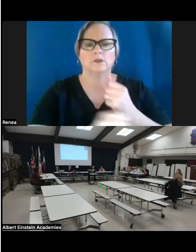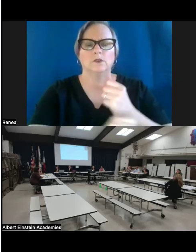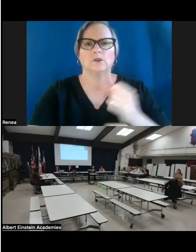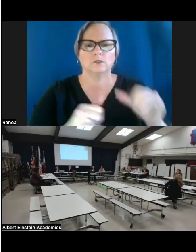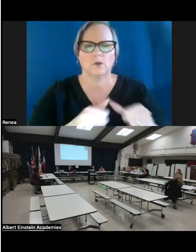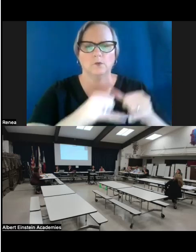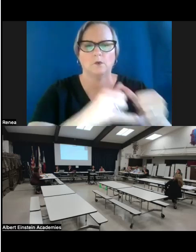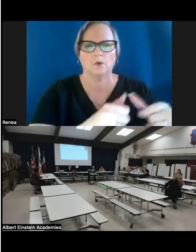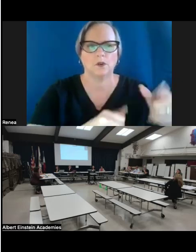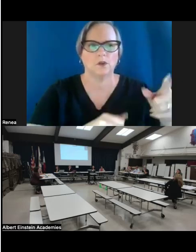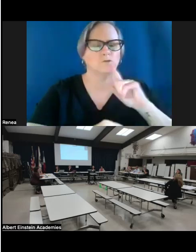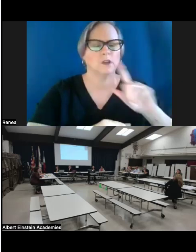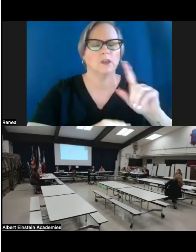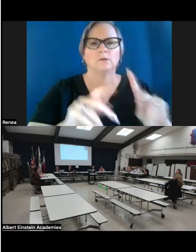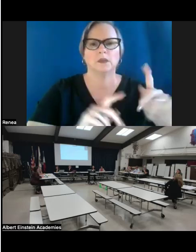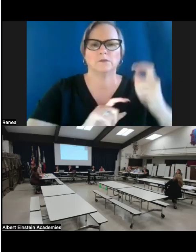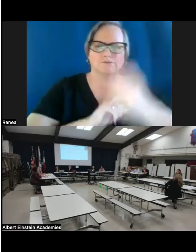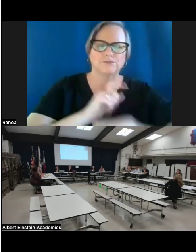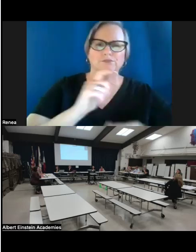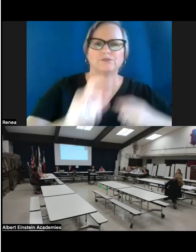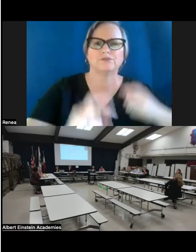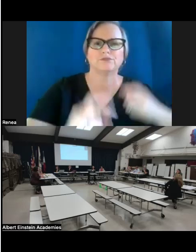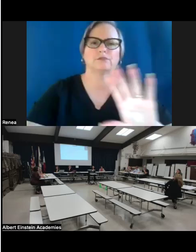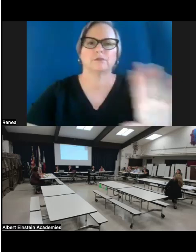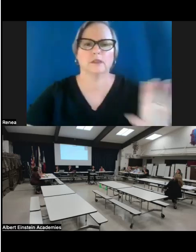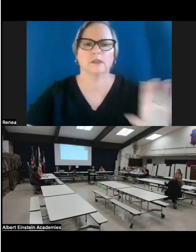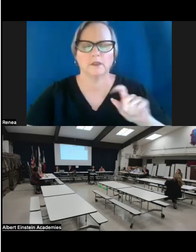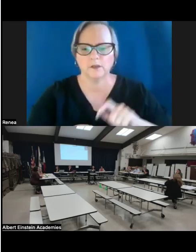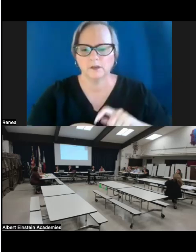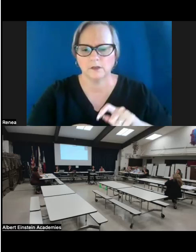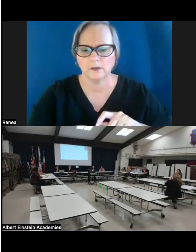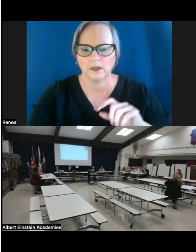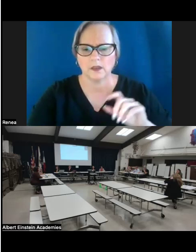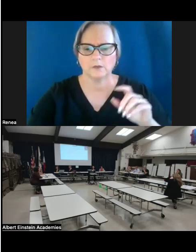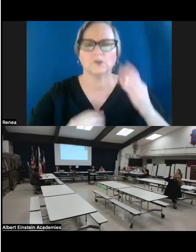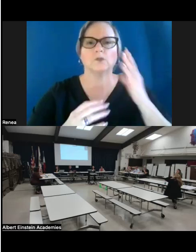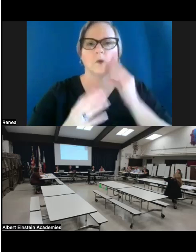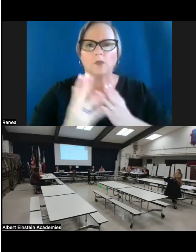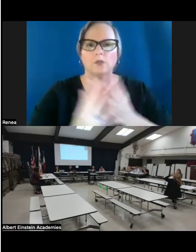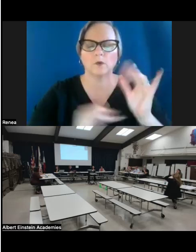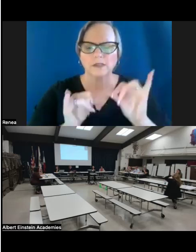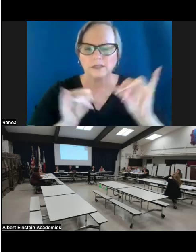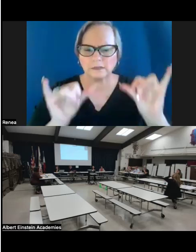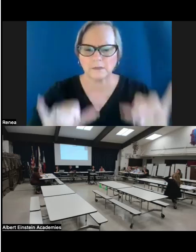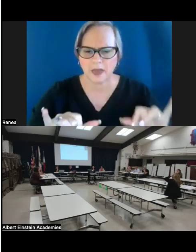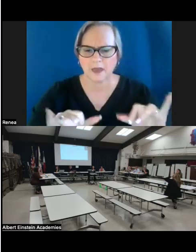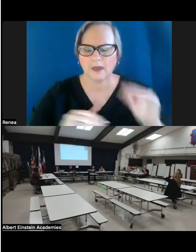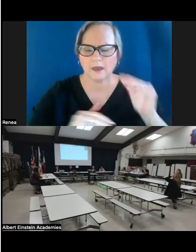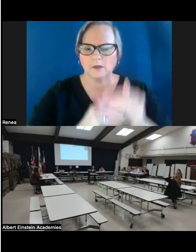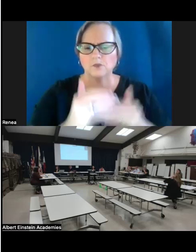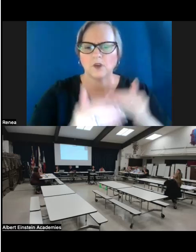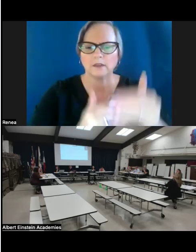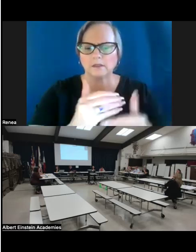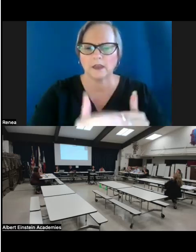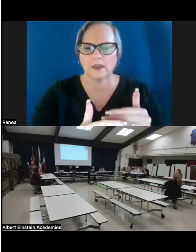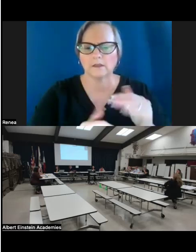much of their time to get, you know, systematic processes that you see before us and suggestions for next year.